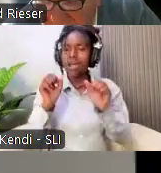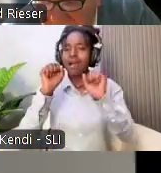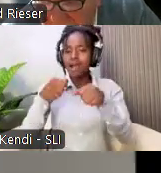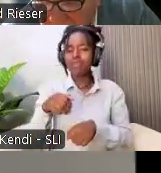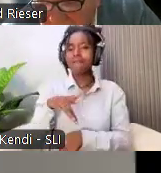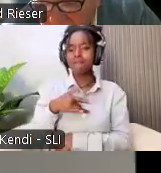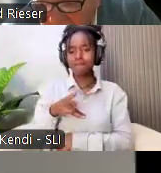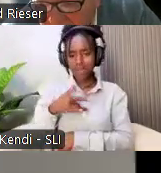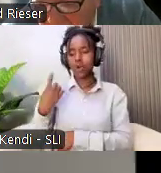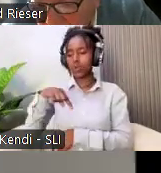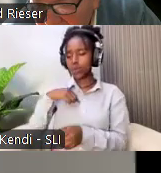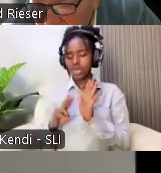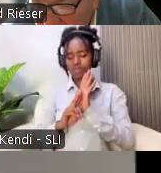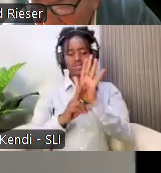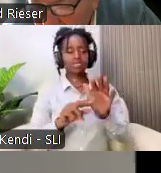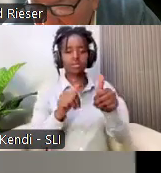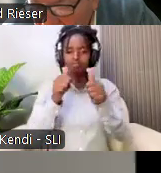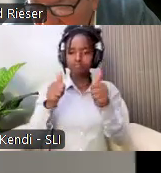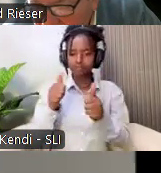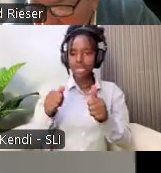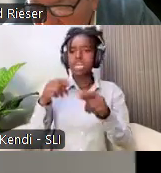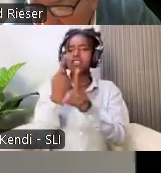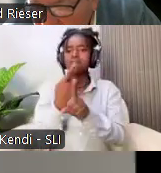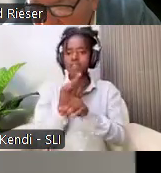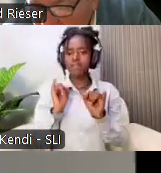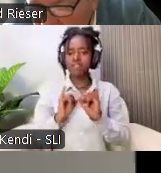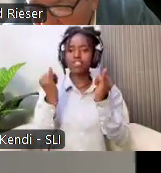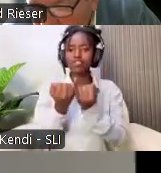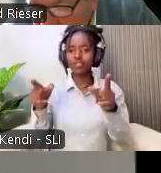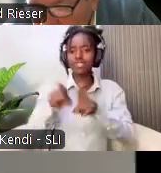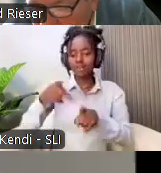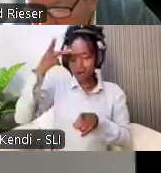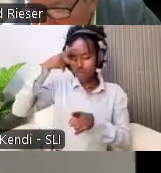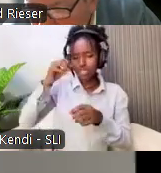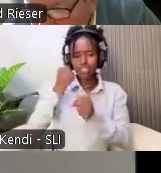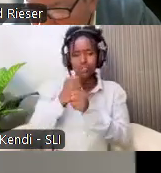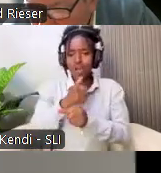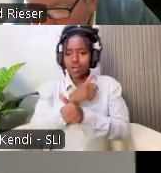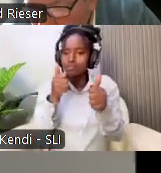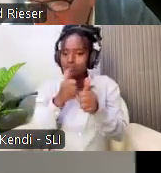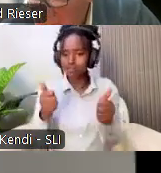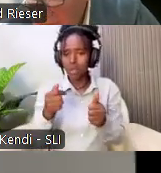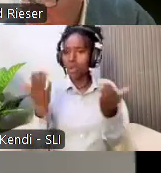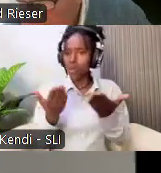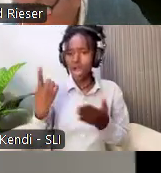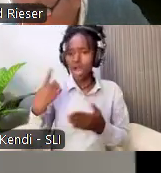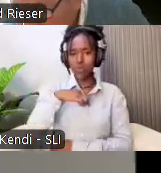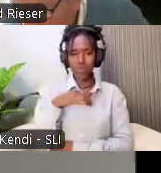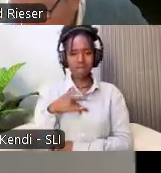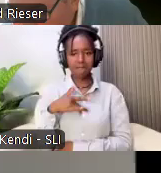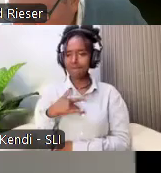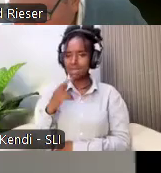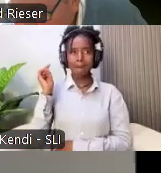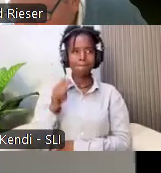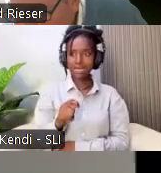reflected in the institutions and policies that shape their lives, where they no longer have to